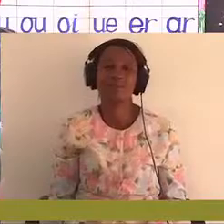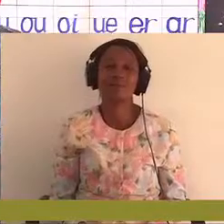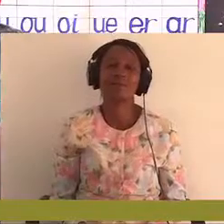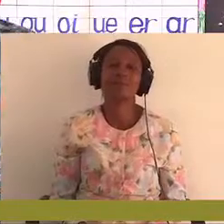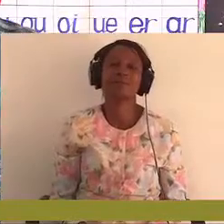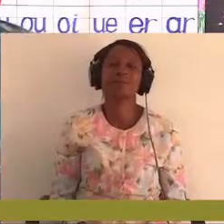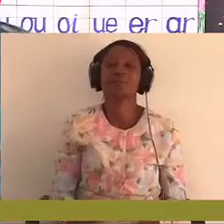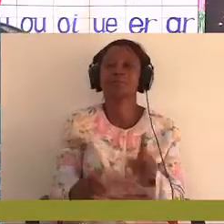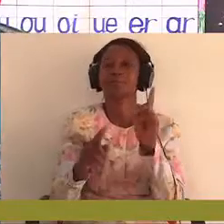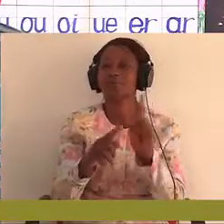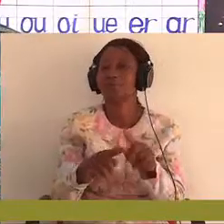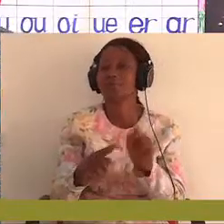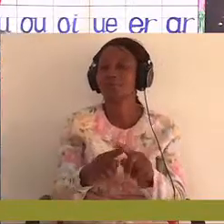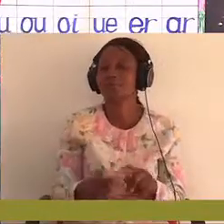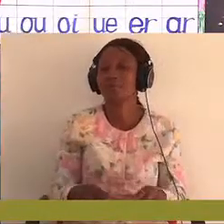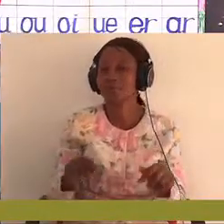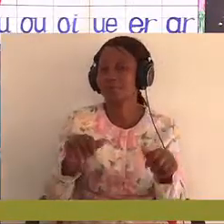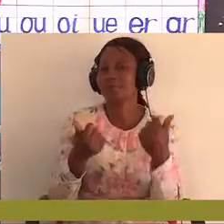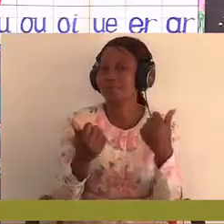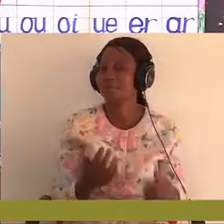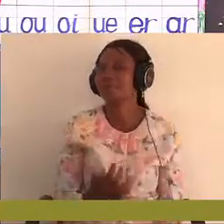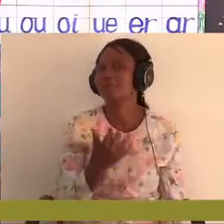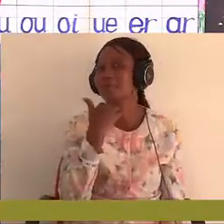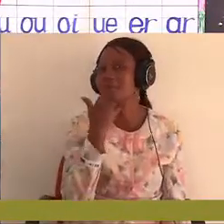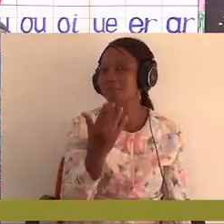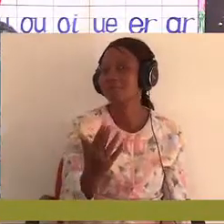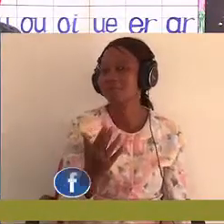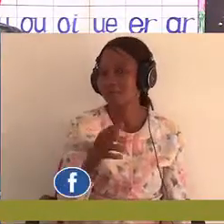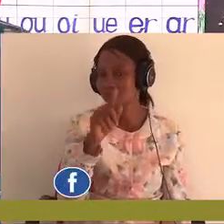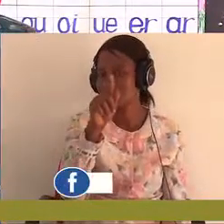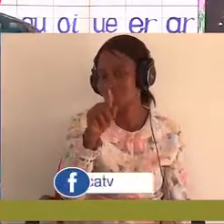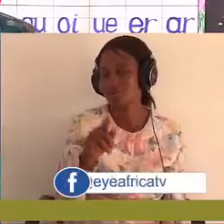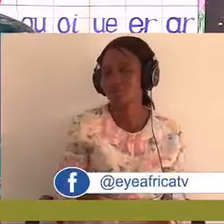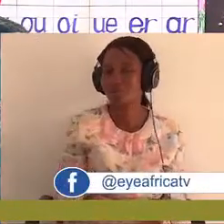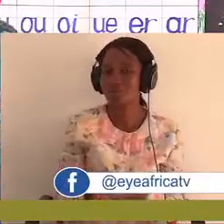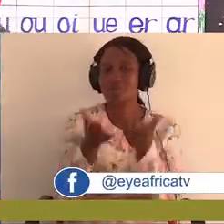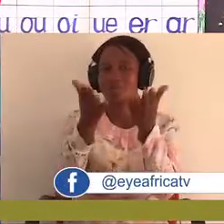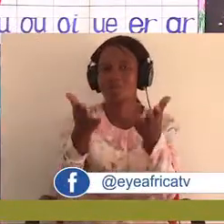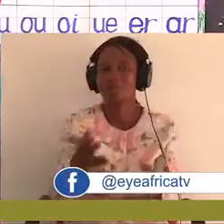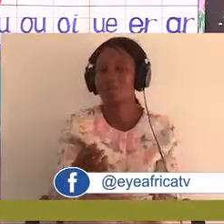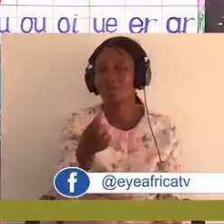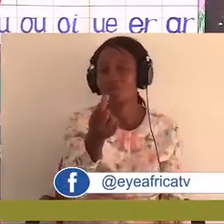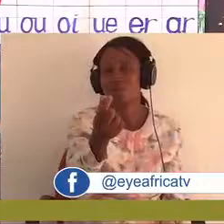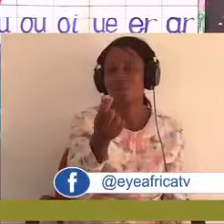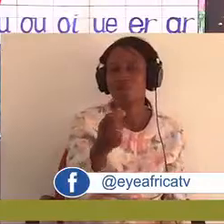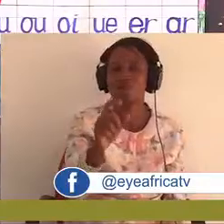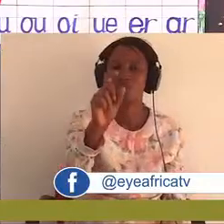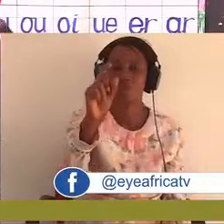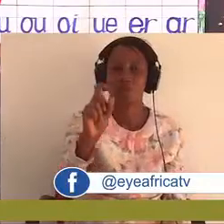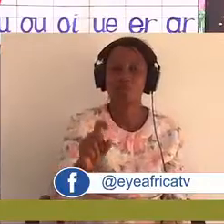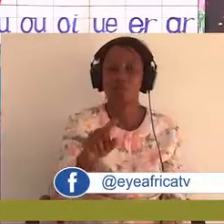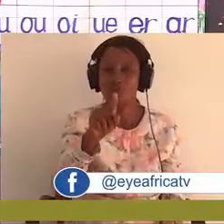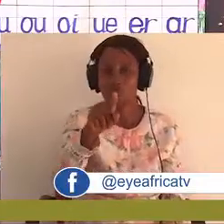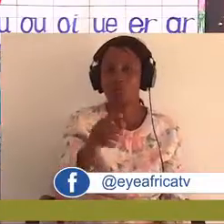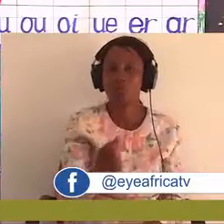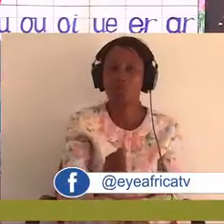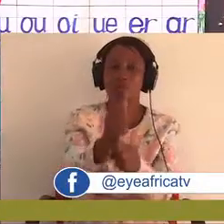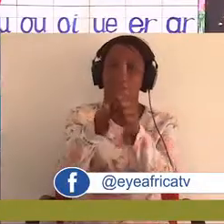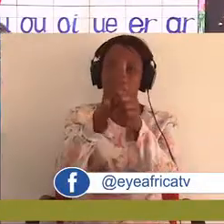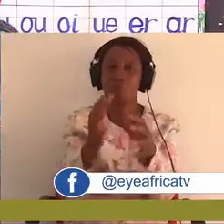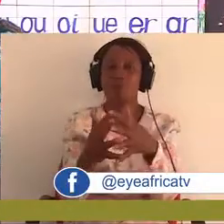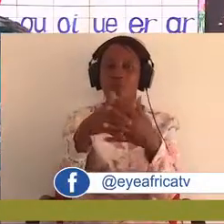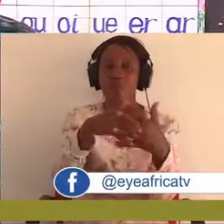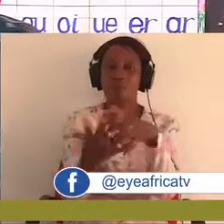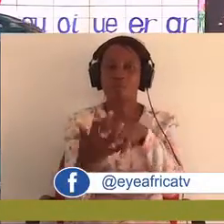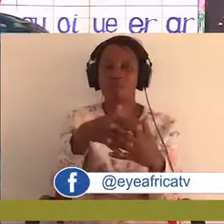And very soon I will start asking you to give me few words that you are able to blend